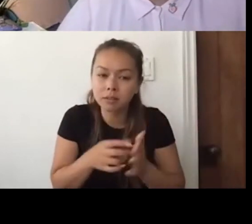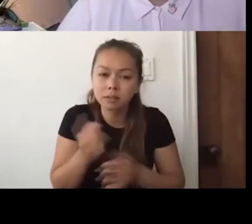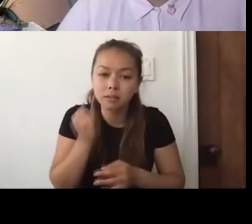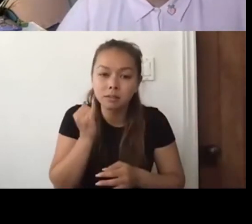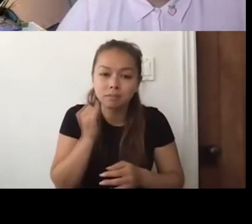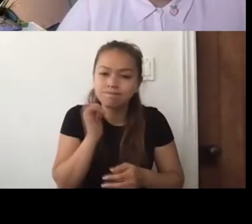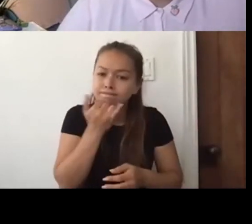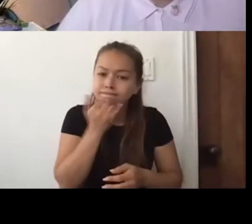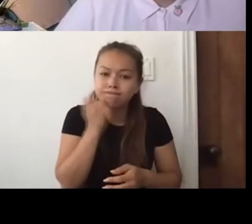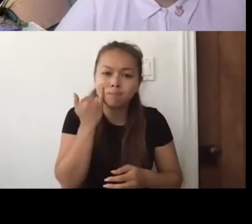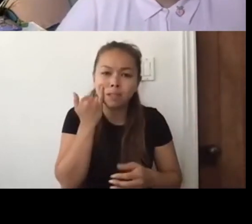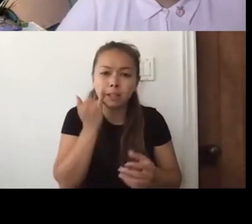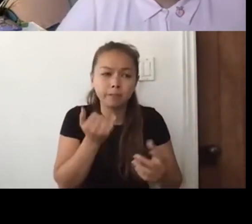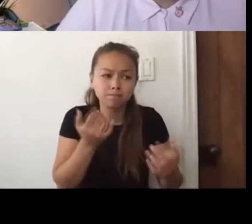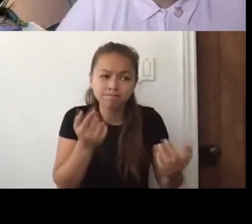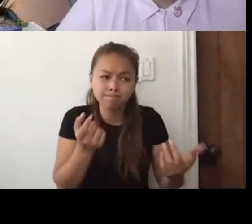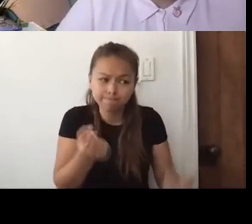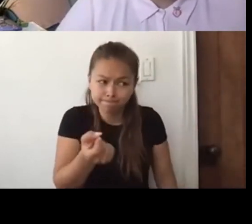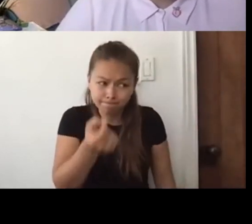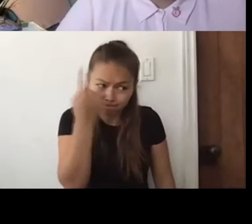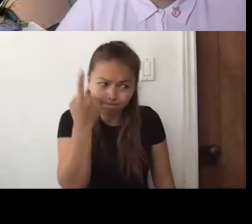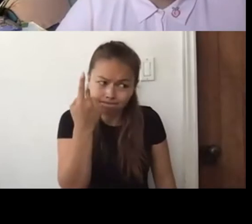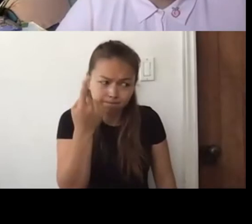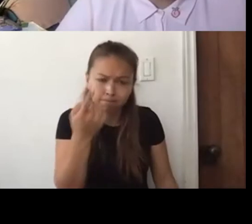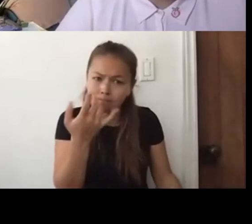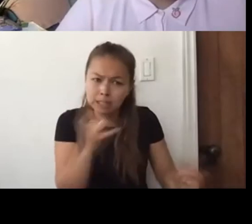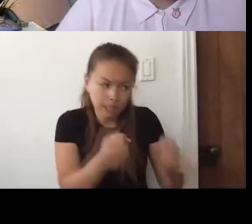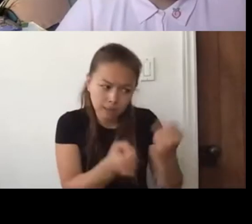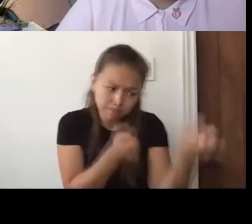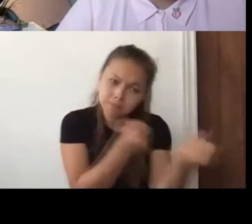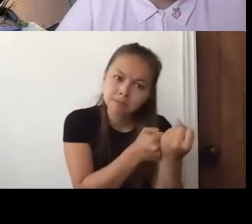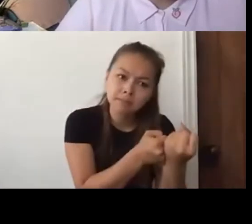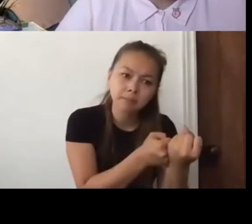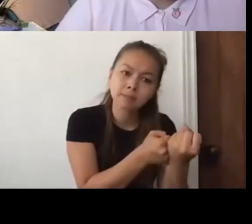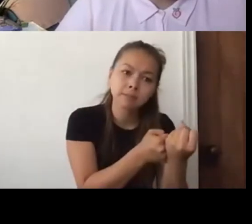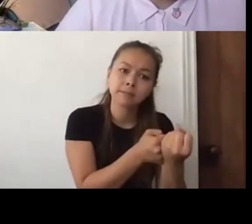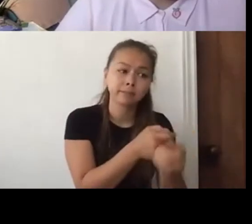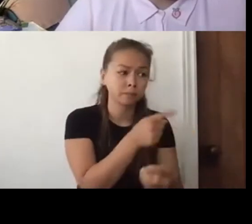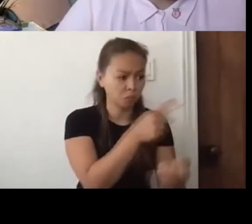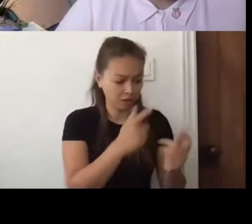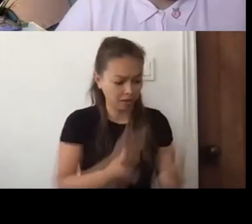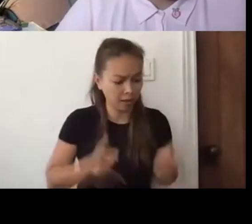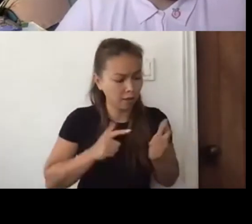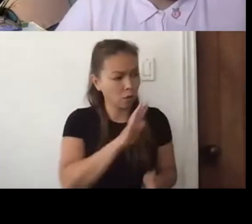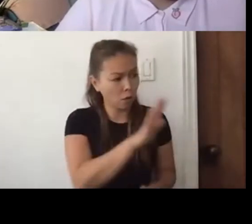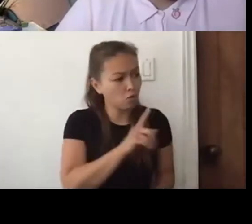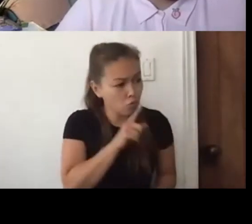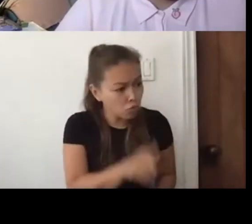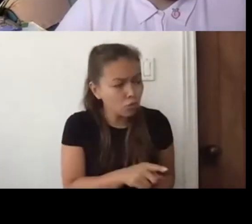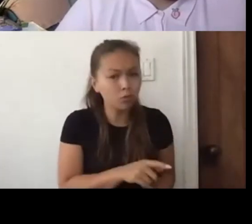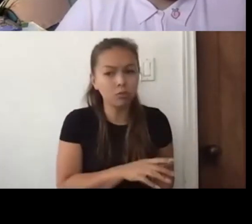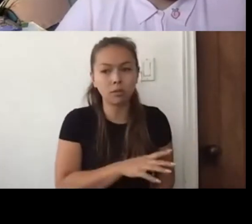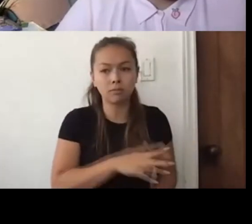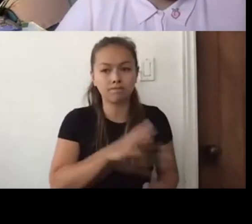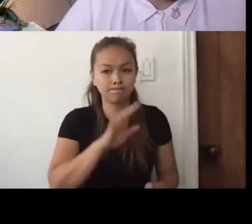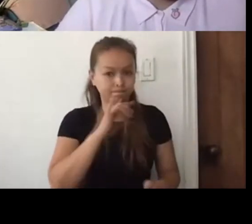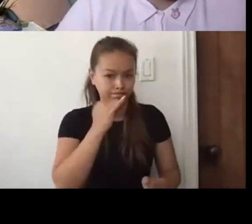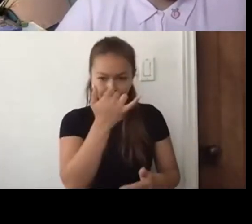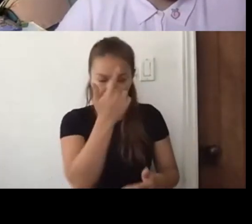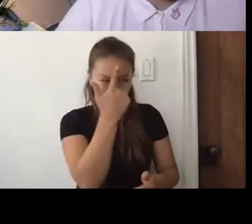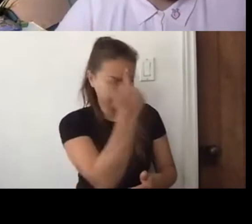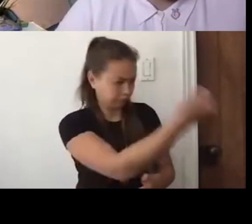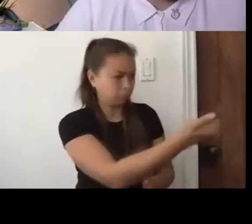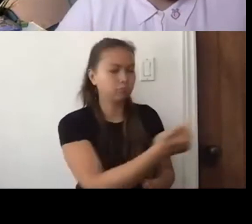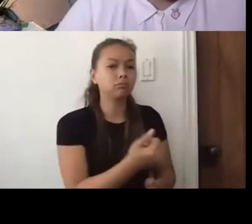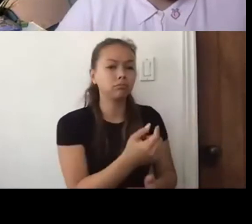authentic life, to speak your truth and to be safe, whatever that means for you. I think when it comes to allyship